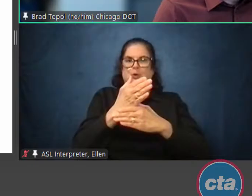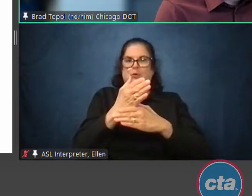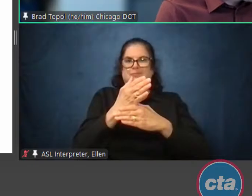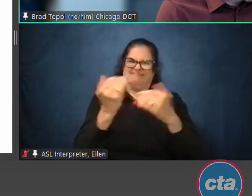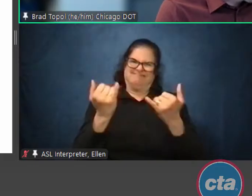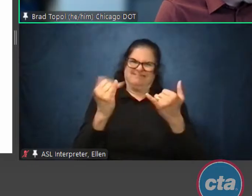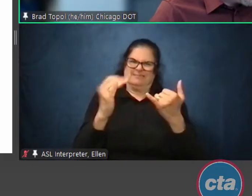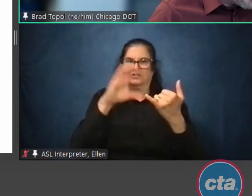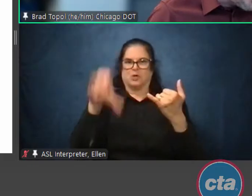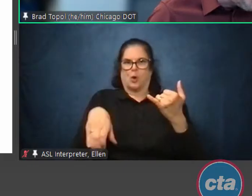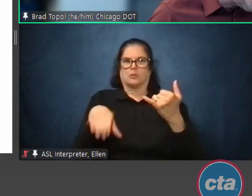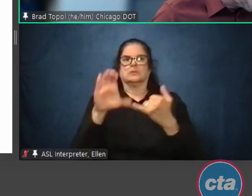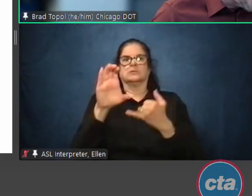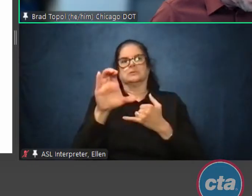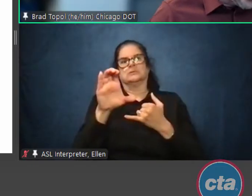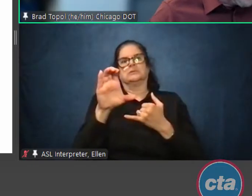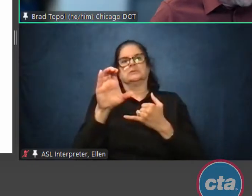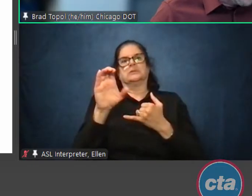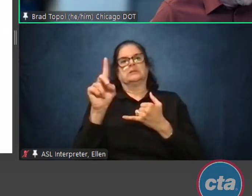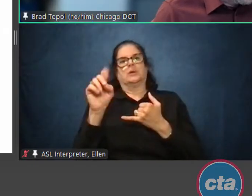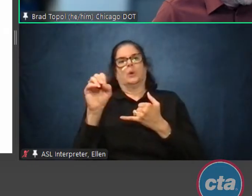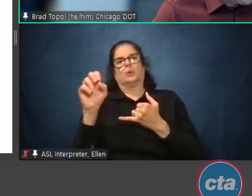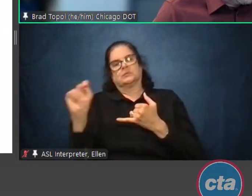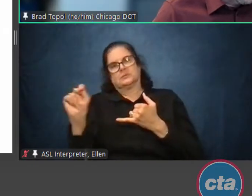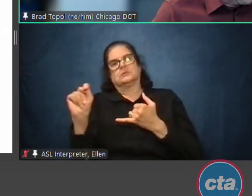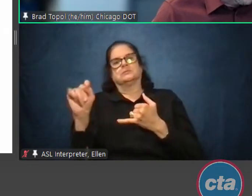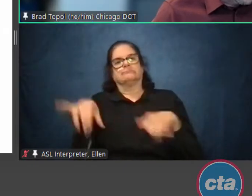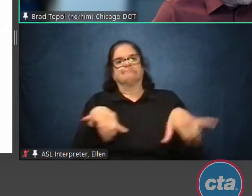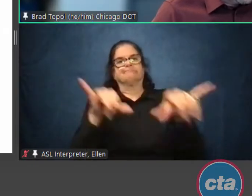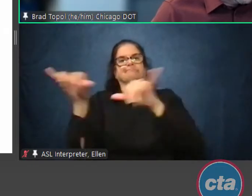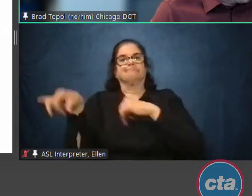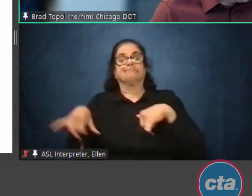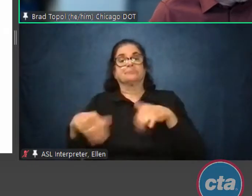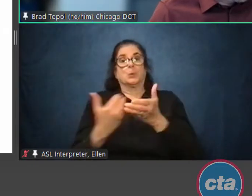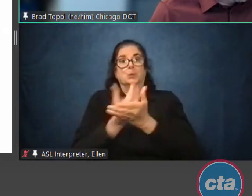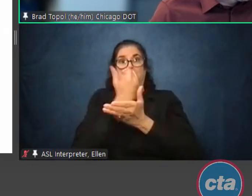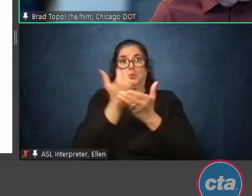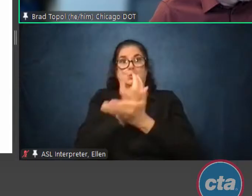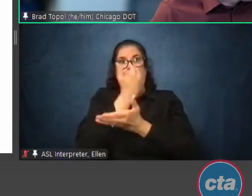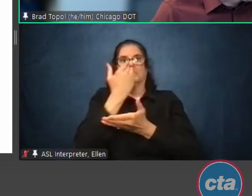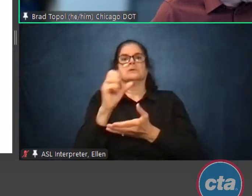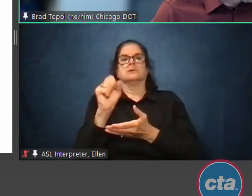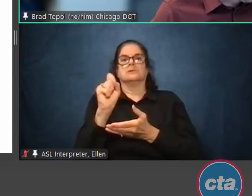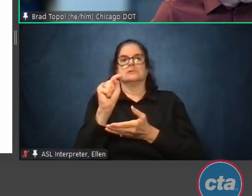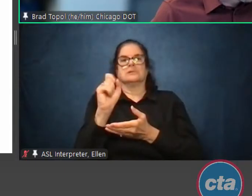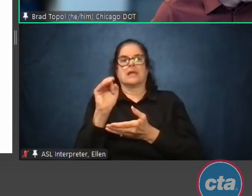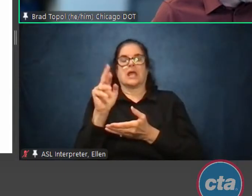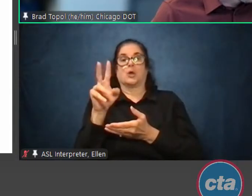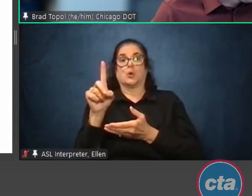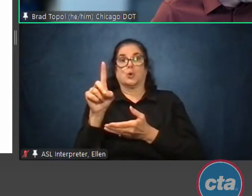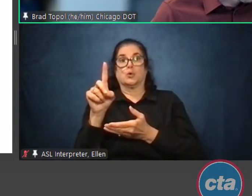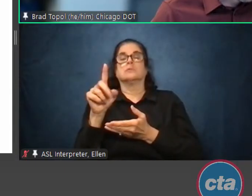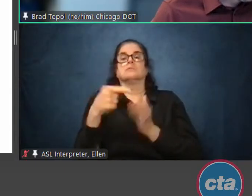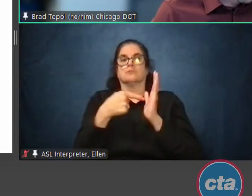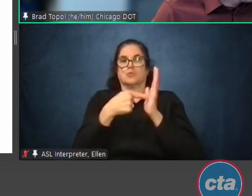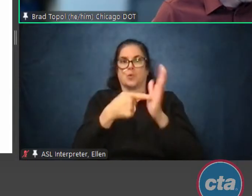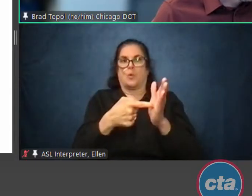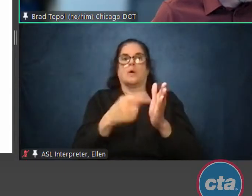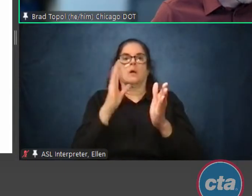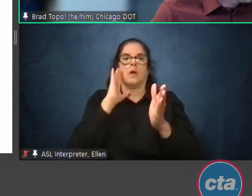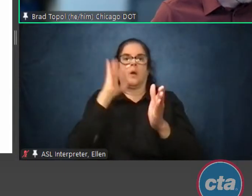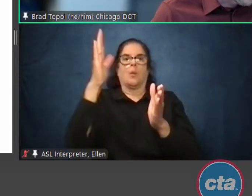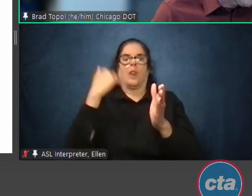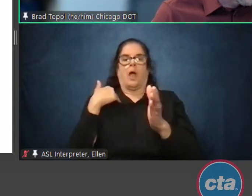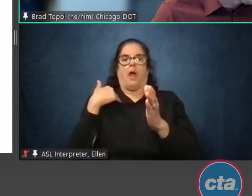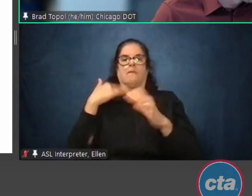Chicago DOT standards. What I want to call out here is that our newest standards is calling out that we will have these kind of